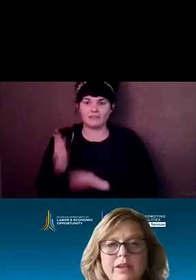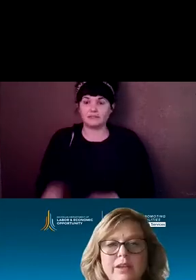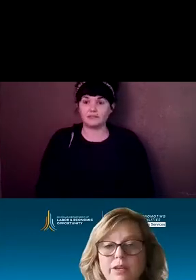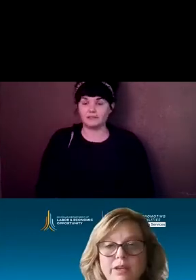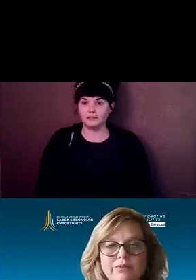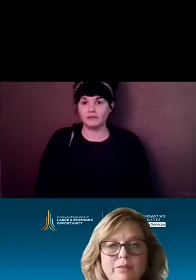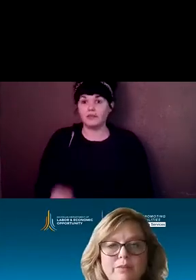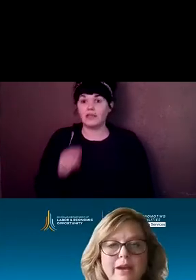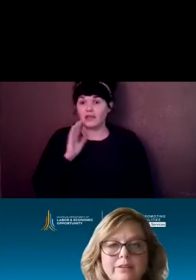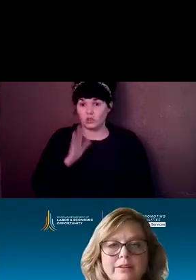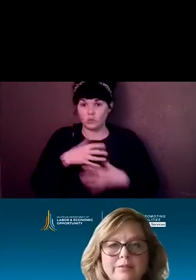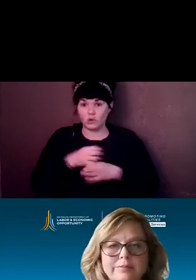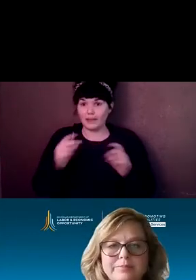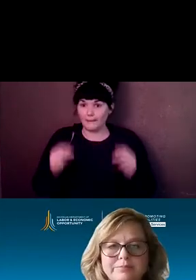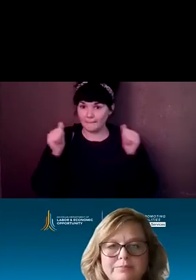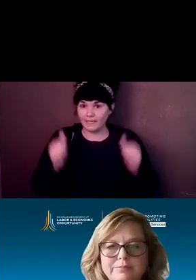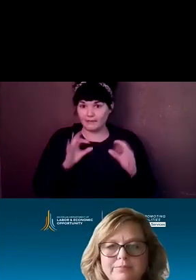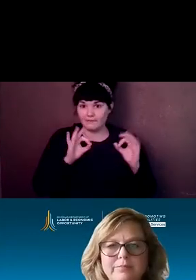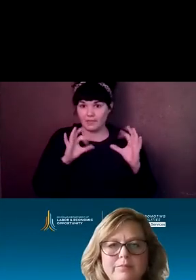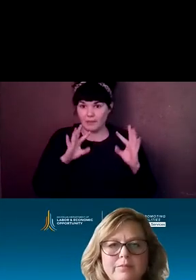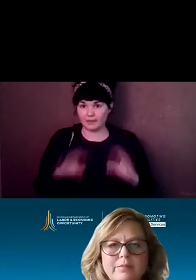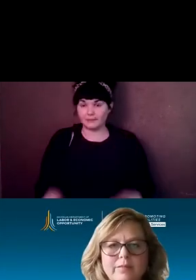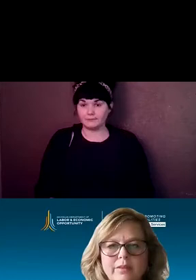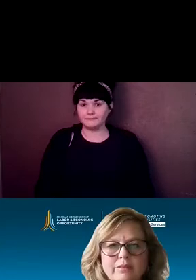gives you immediate feedback.